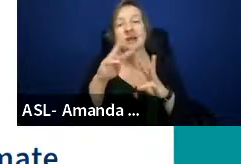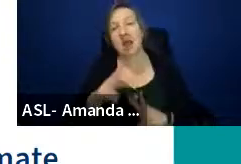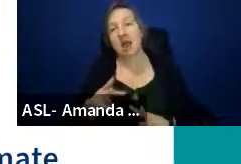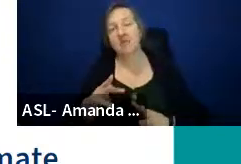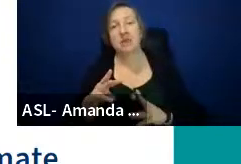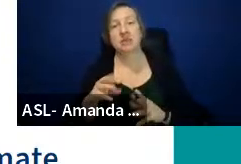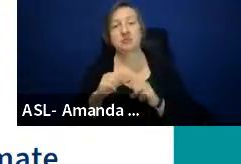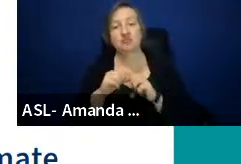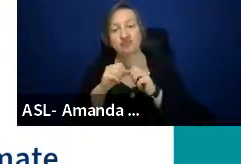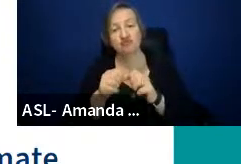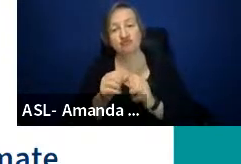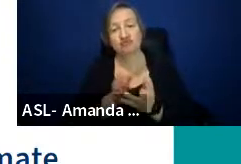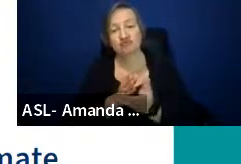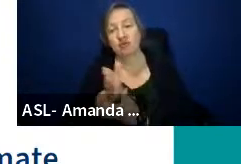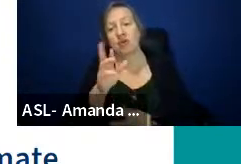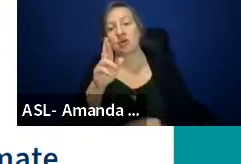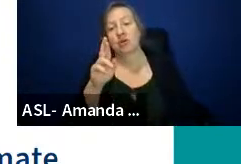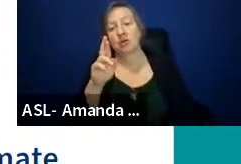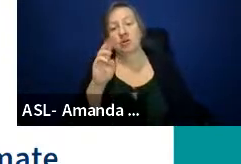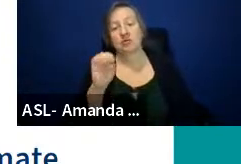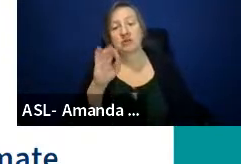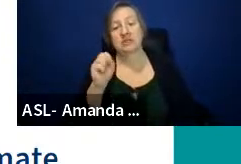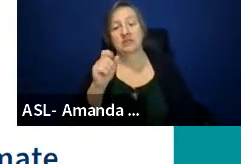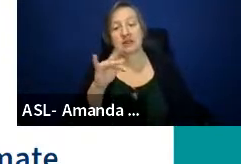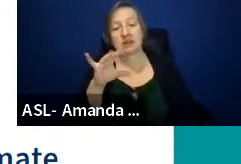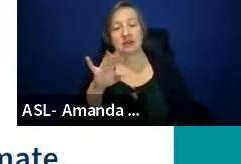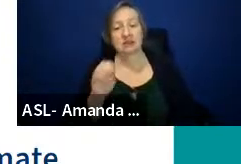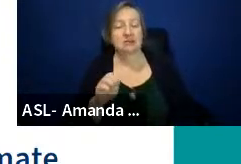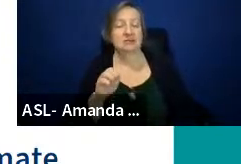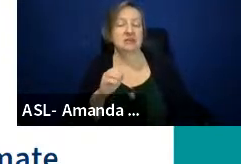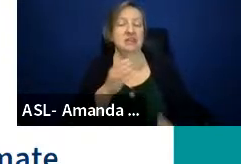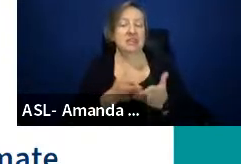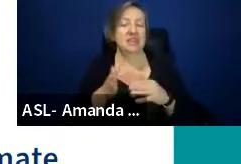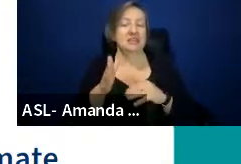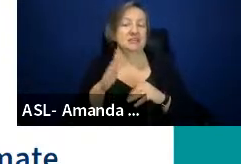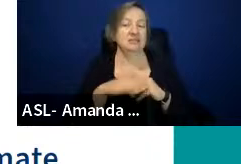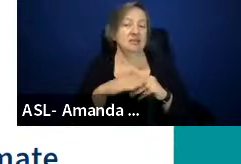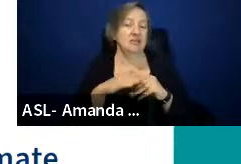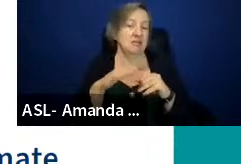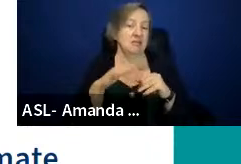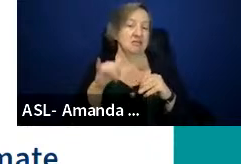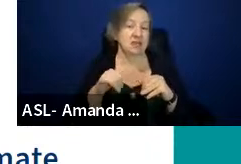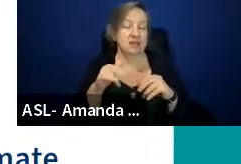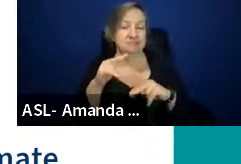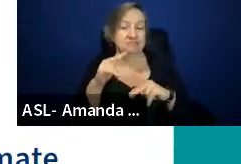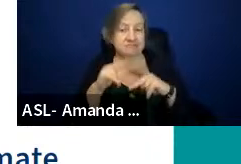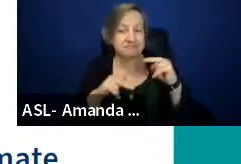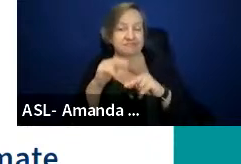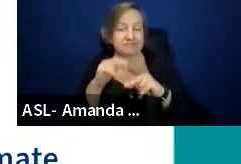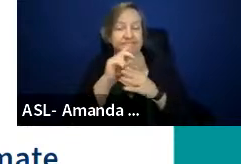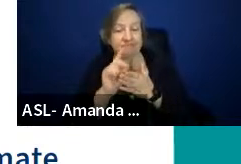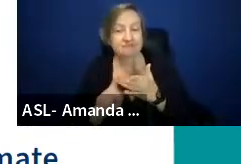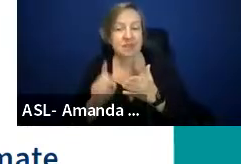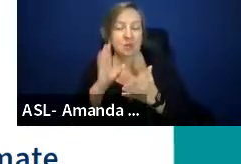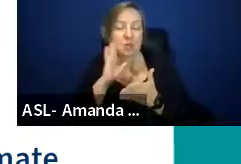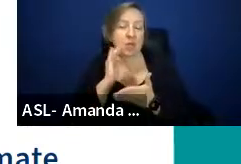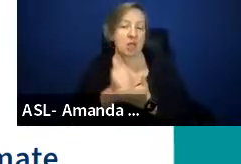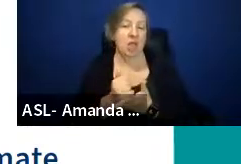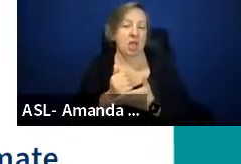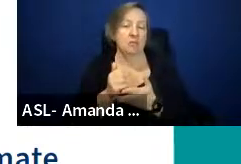the design elements on the modified LPA that could help us respond to changes in the climate over the long term?